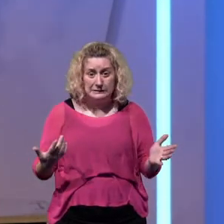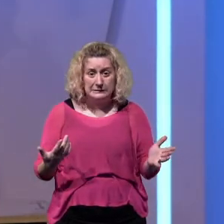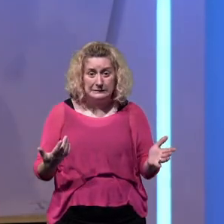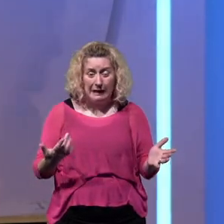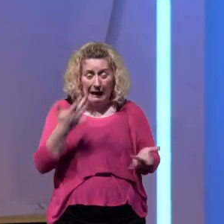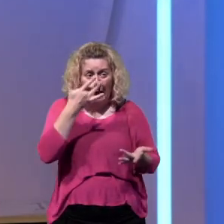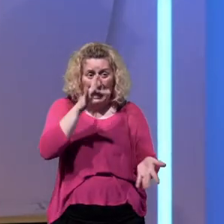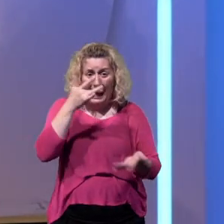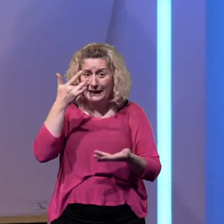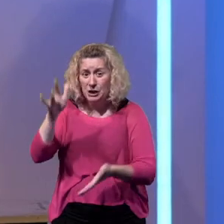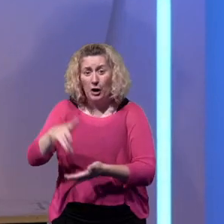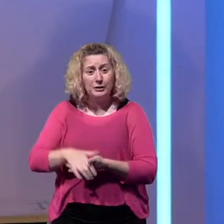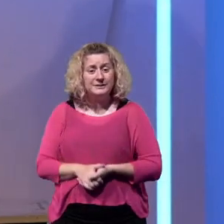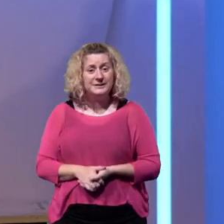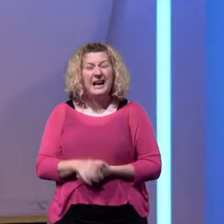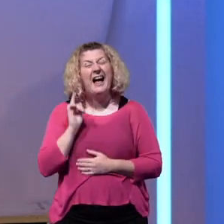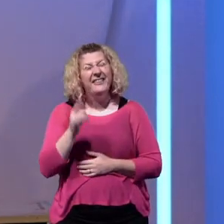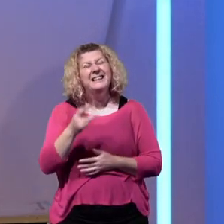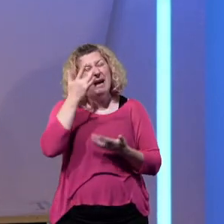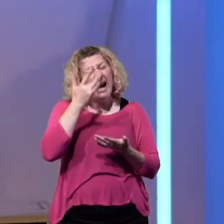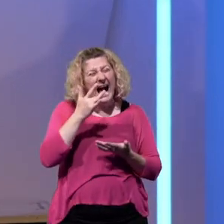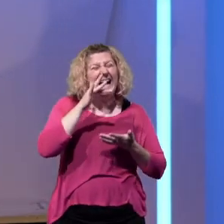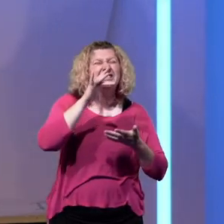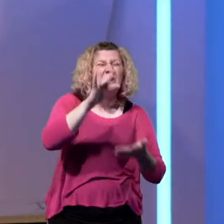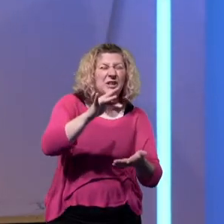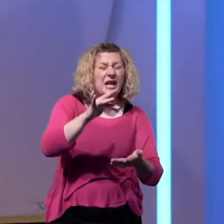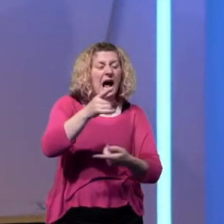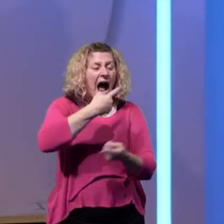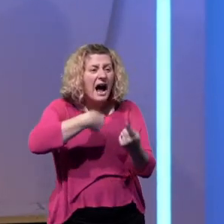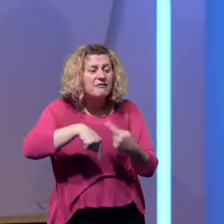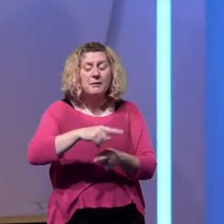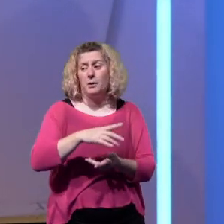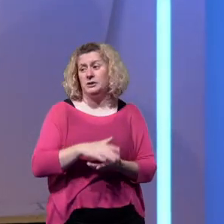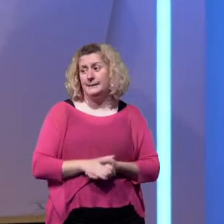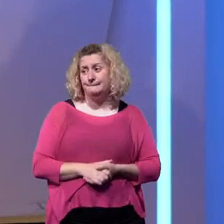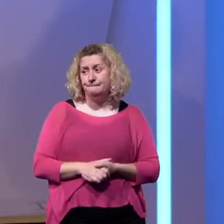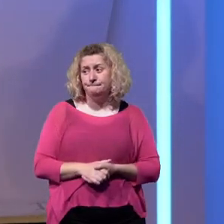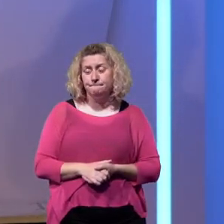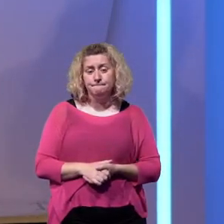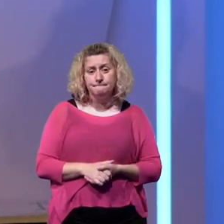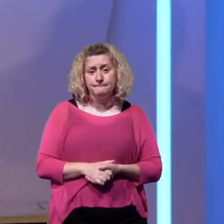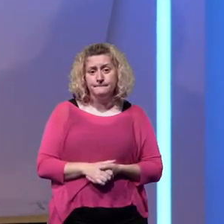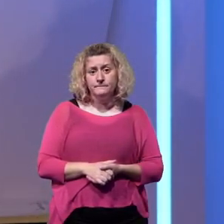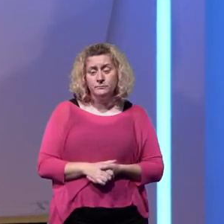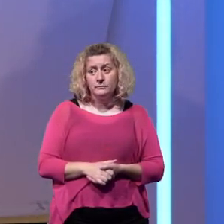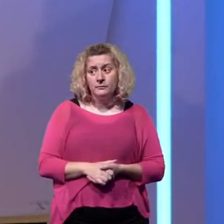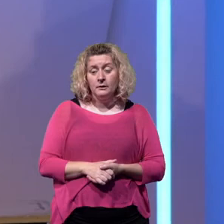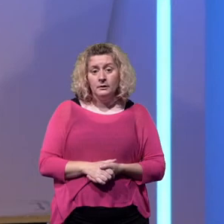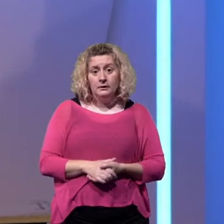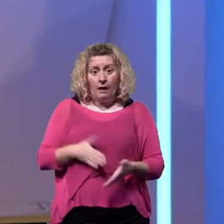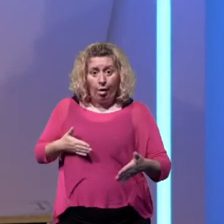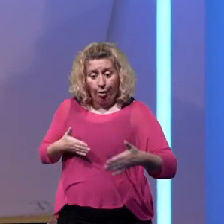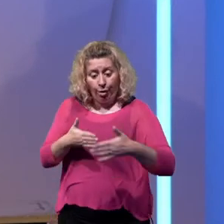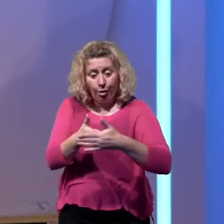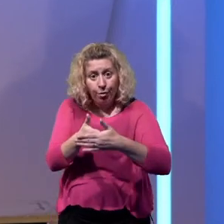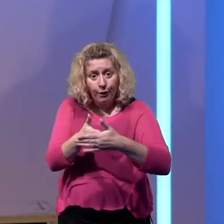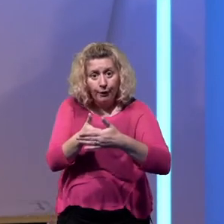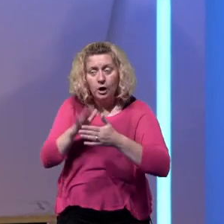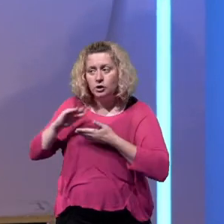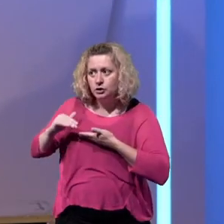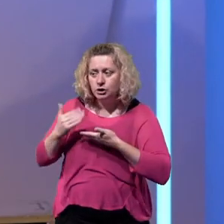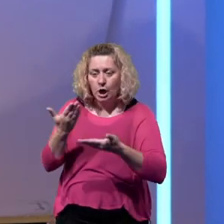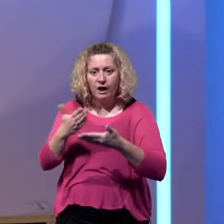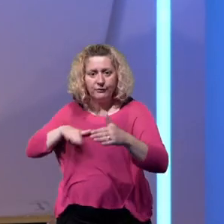idols. And this is about idolatry. Everyone, what stops us serving and what stops us doing evangelism